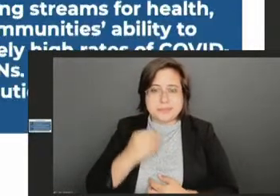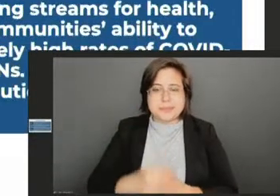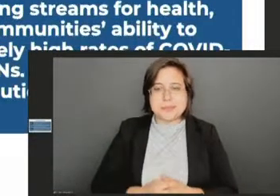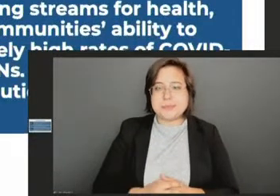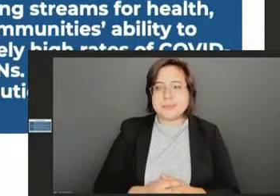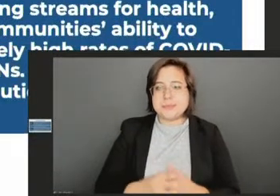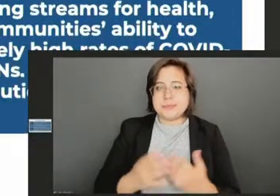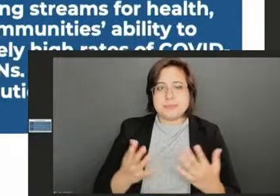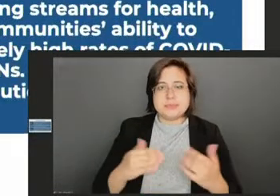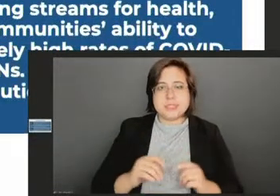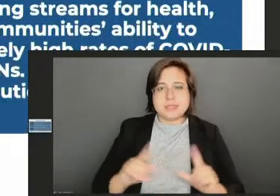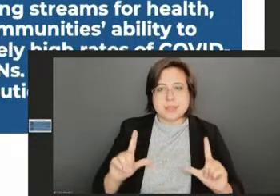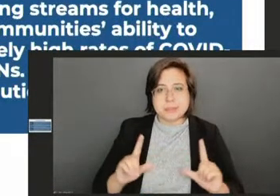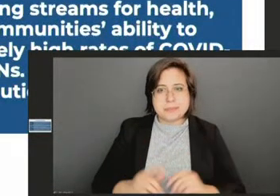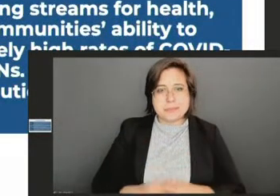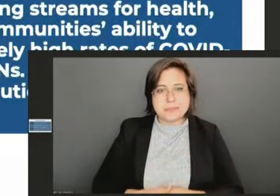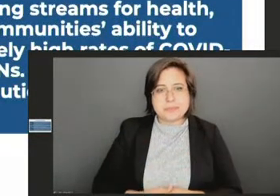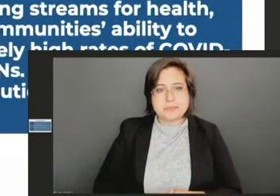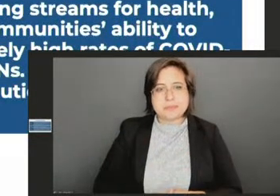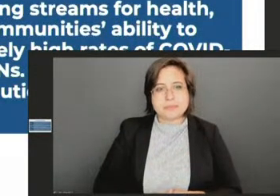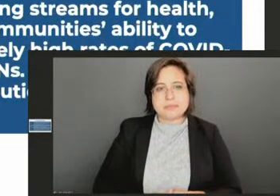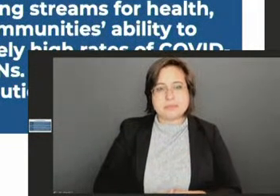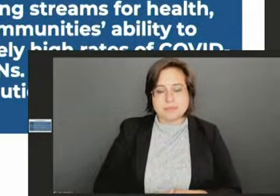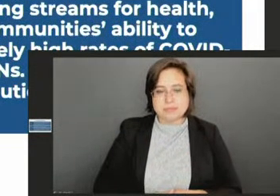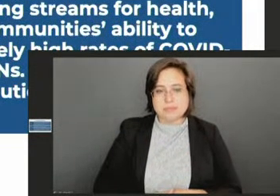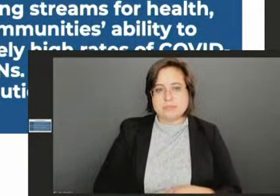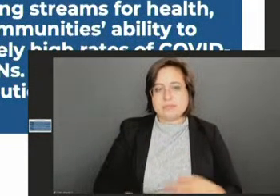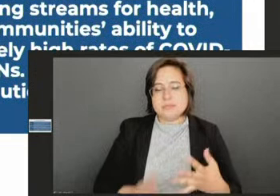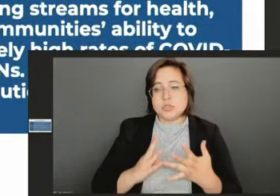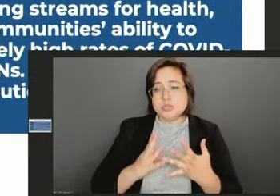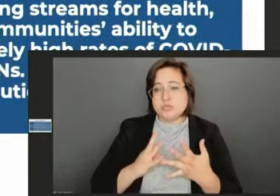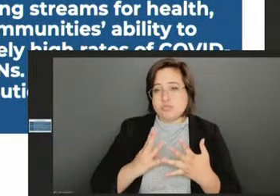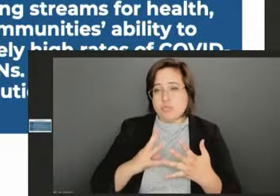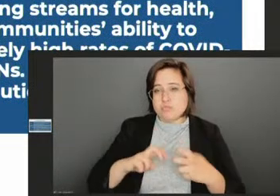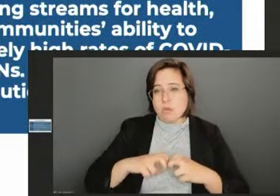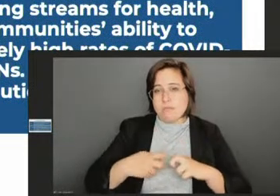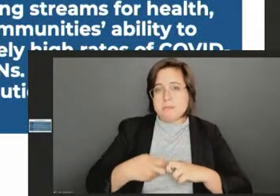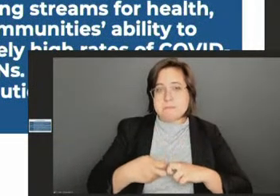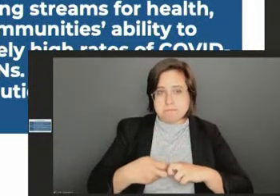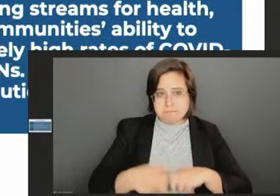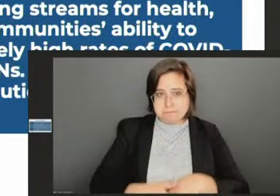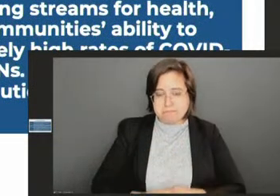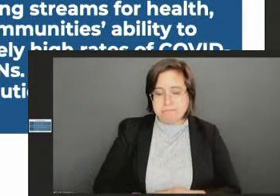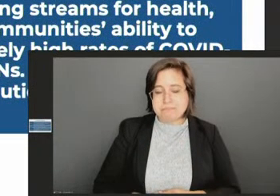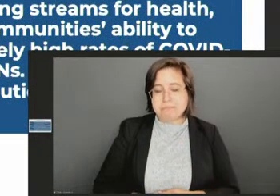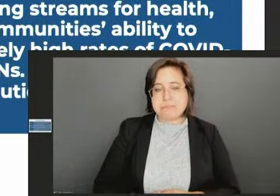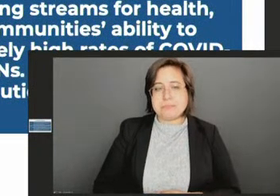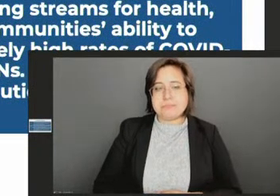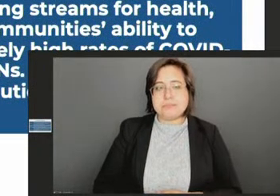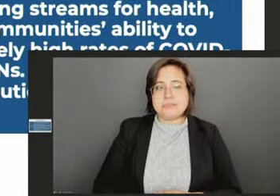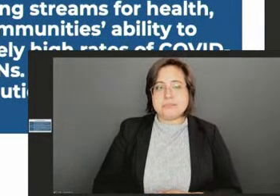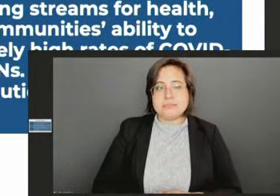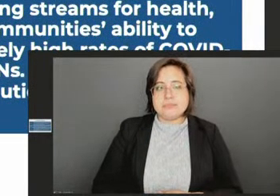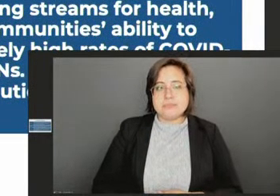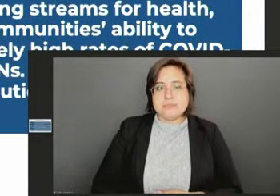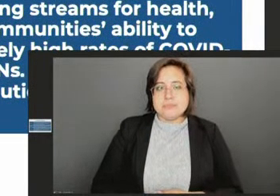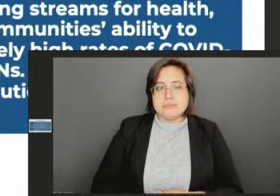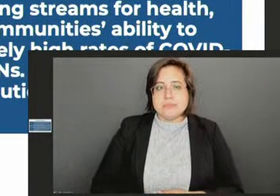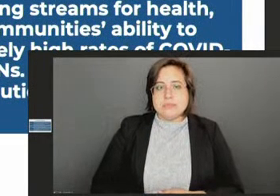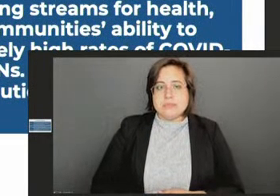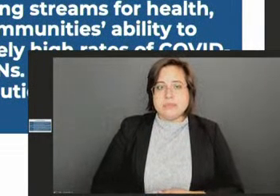slide? So fourth problem is really looking at, given the economic impact